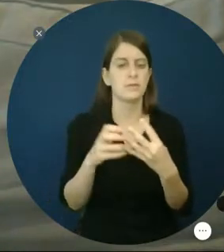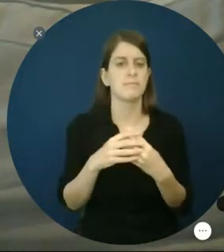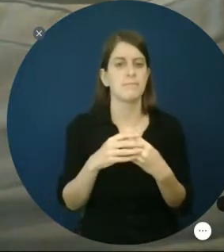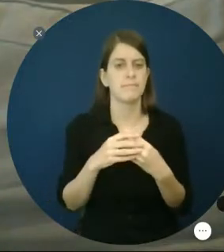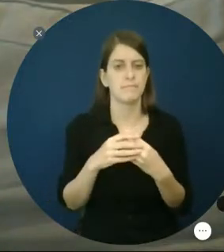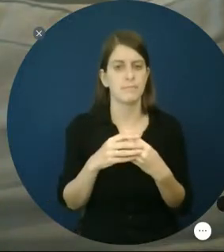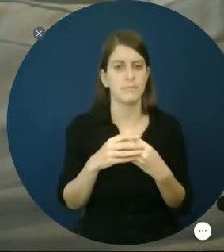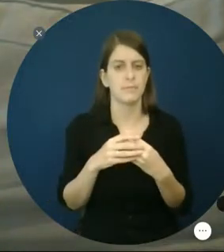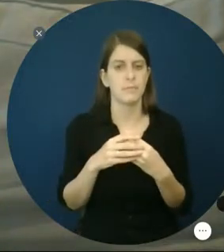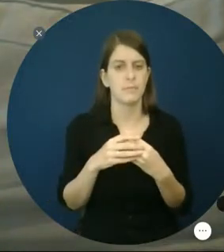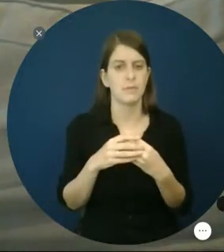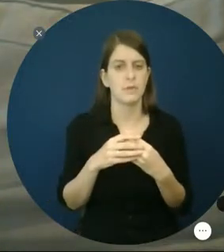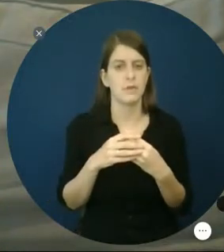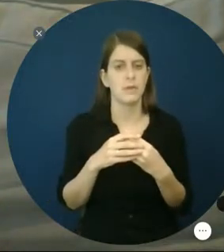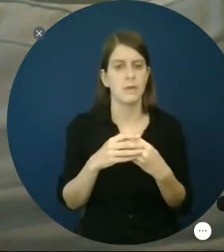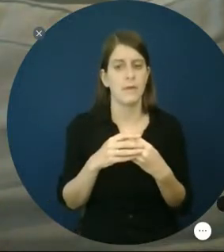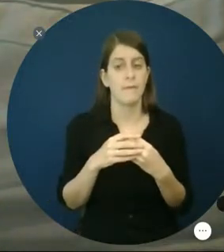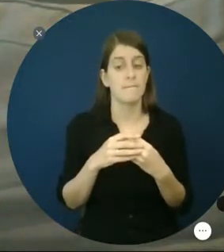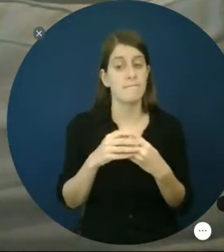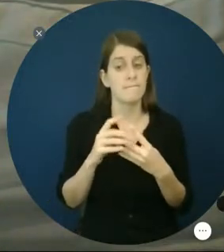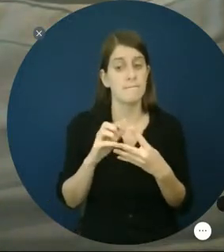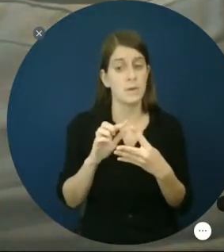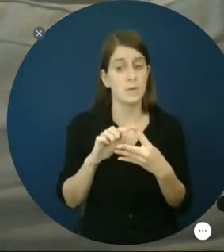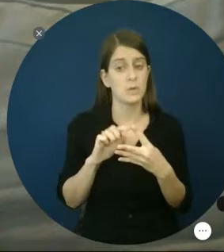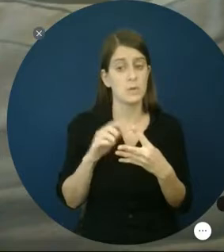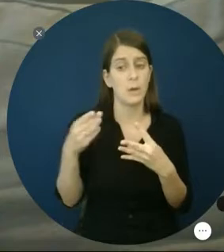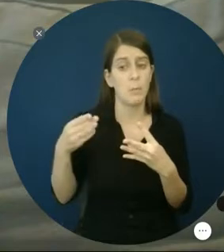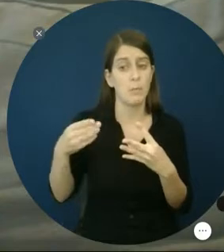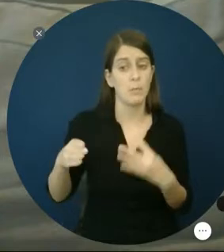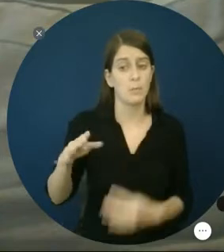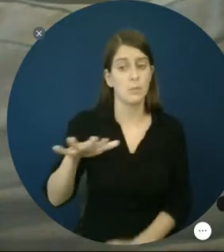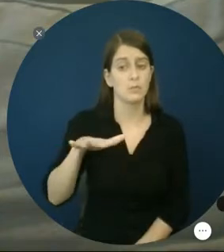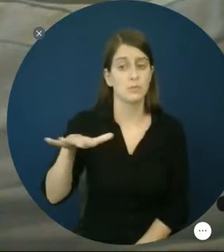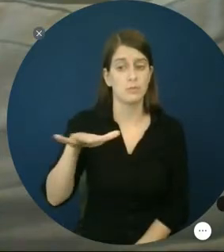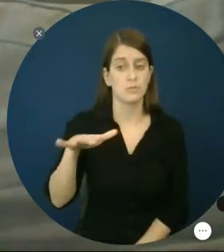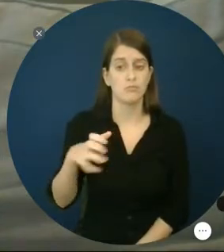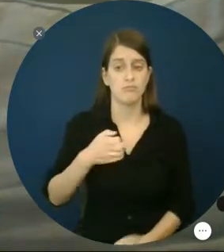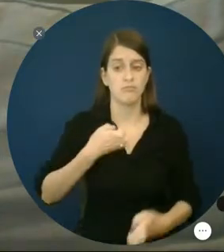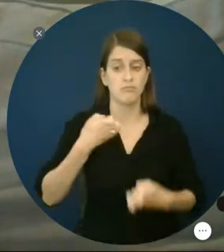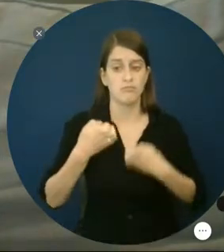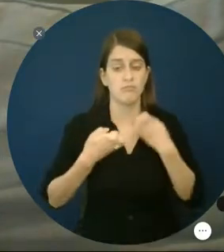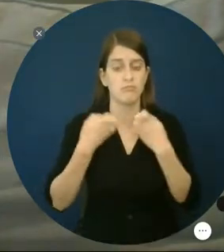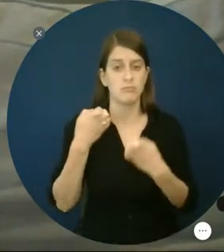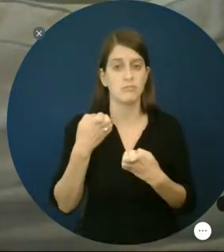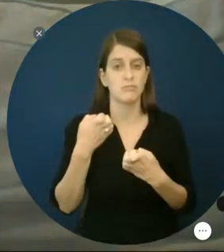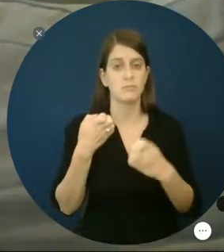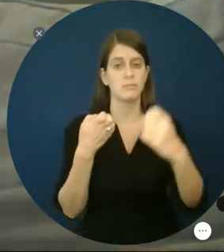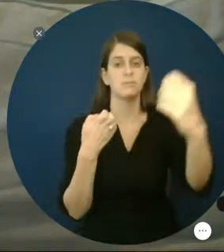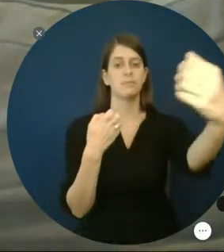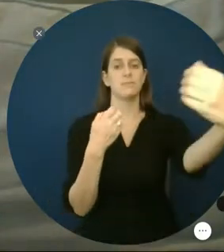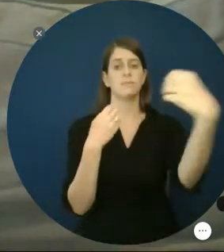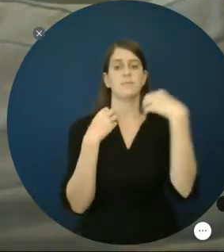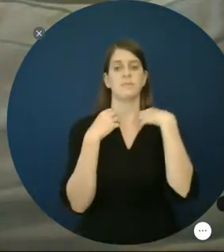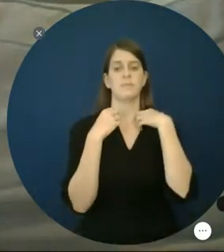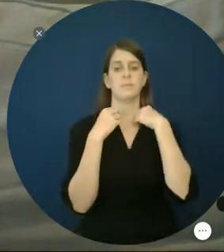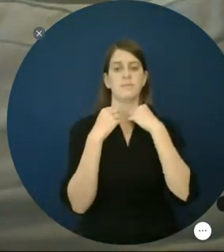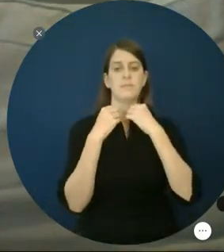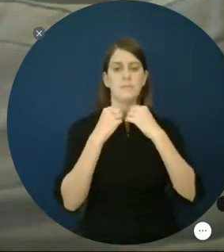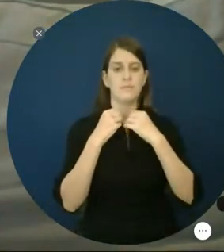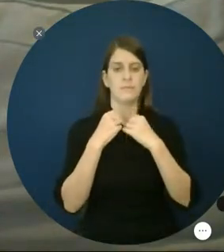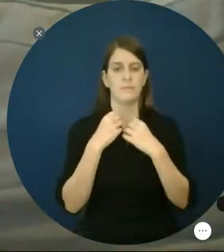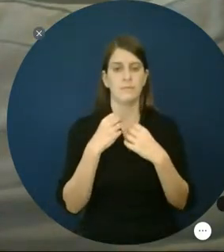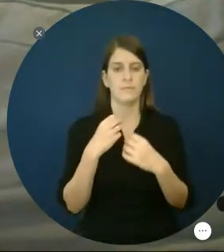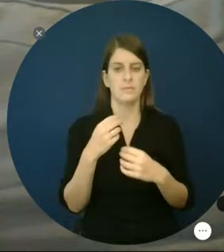First, we have what we would think about as blue zone emotions. Emotions are feelings that tend to